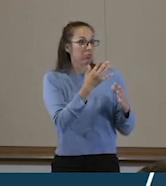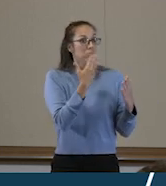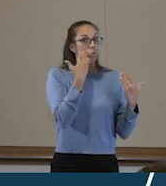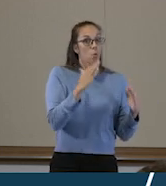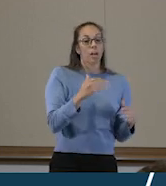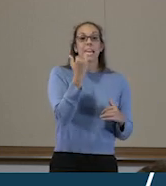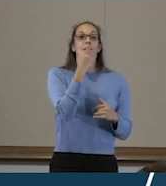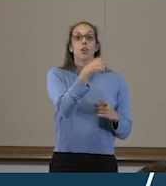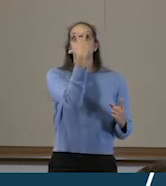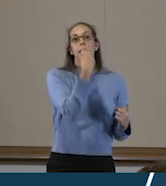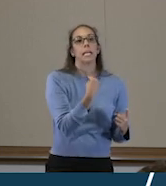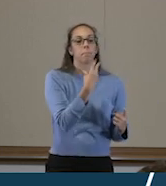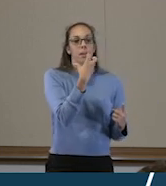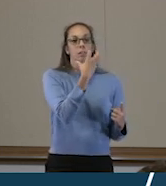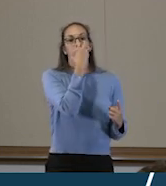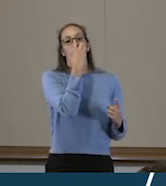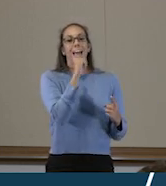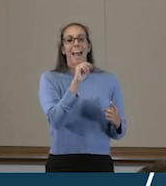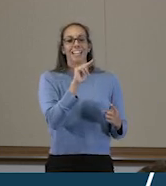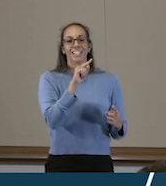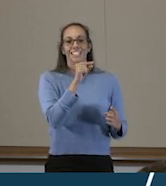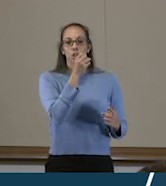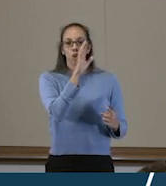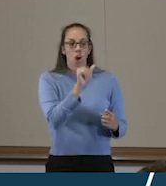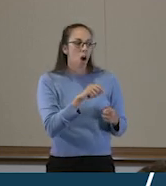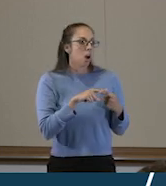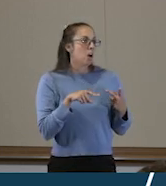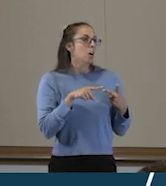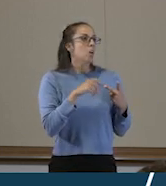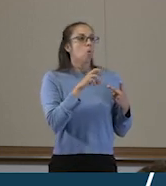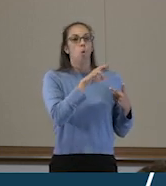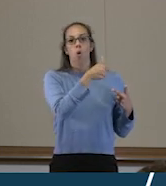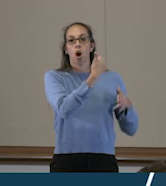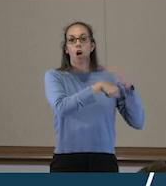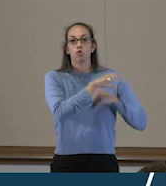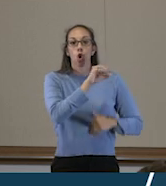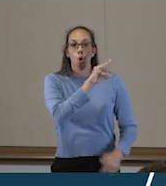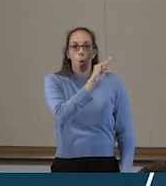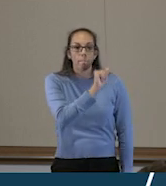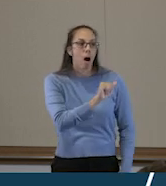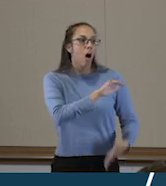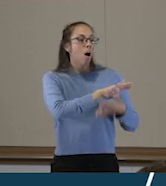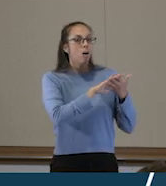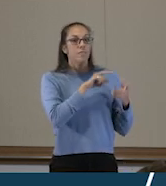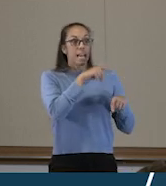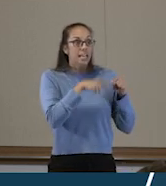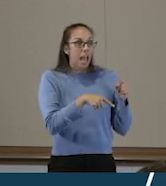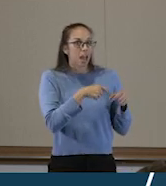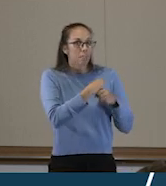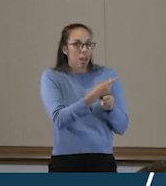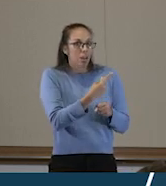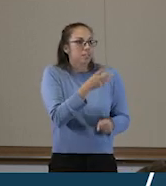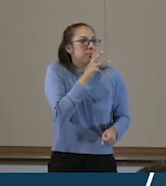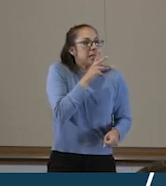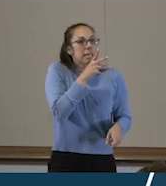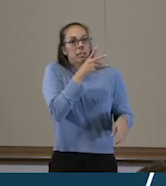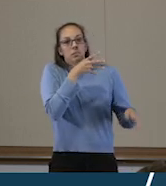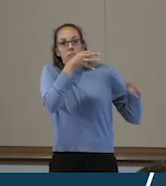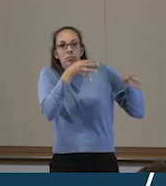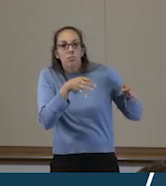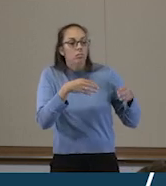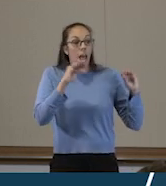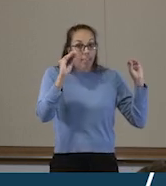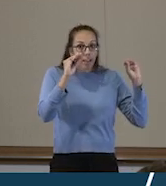for example, or God forbid, if they're in a coma, they can't make decisions for themselves, then the healthcare surrogate kicks in. But what you have